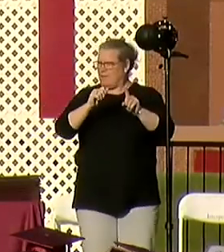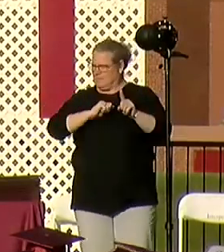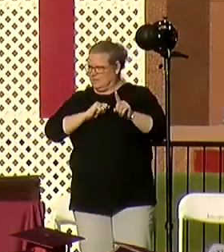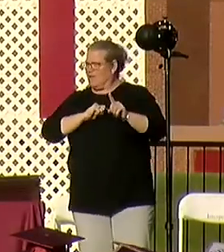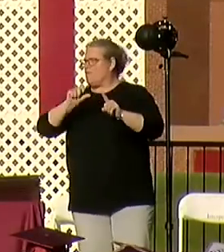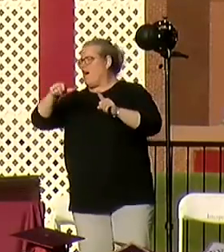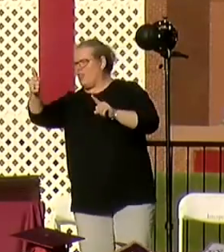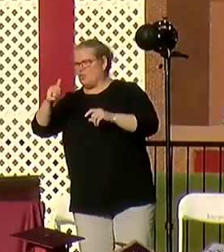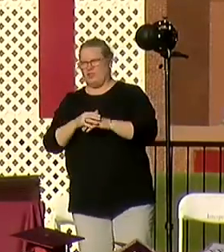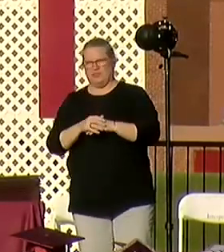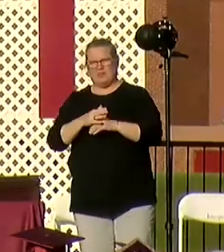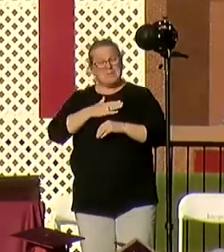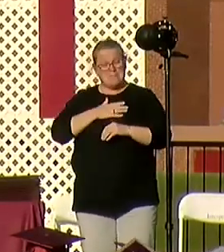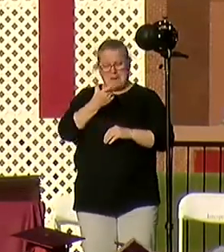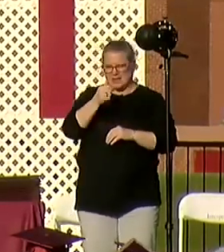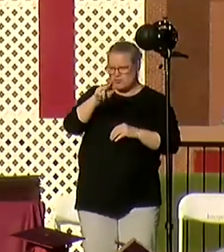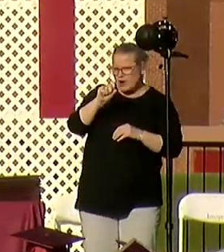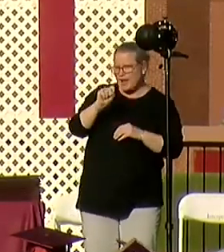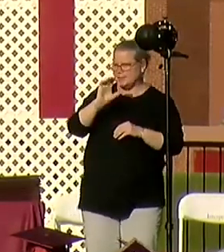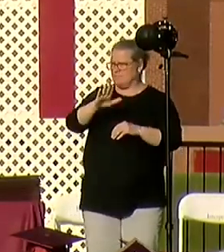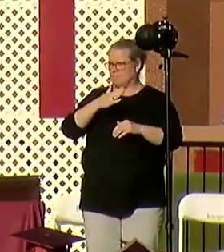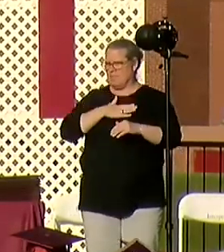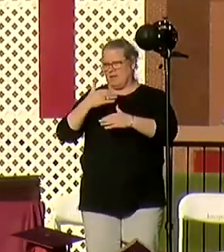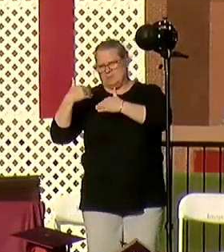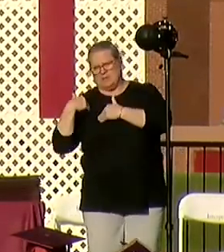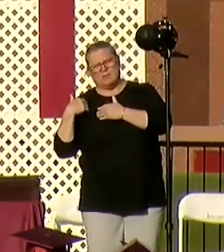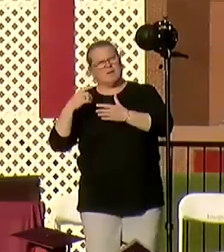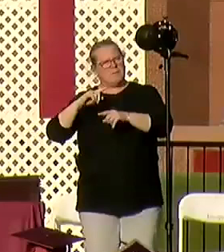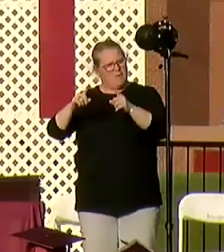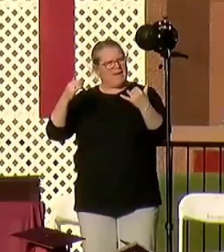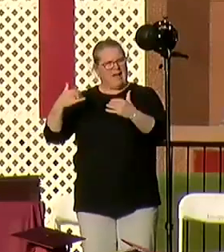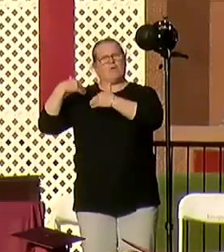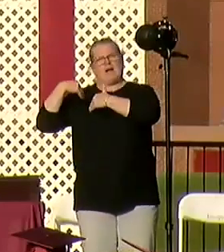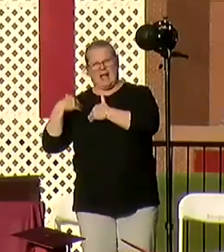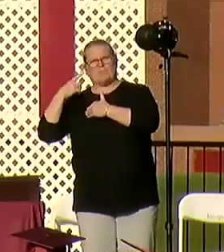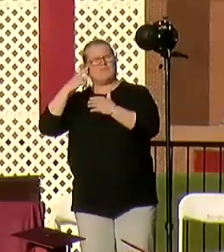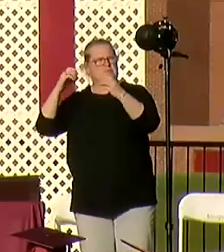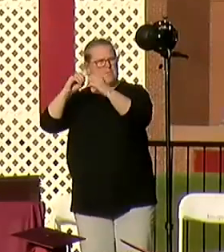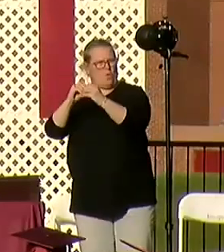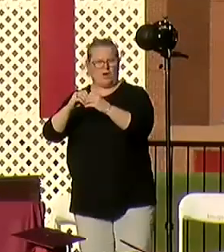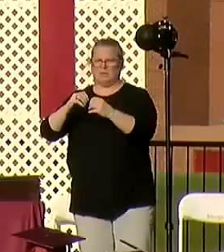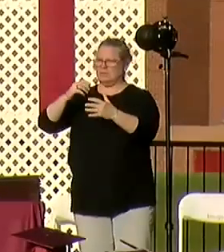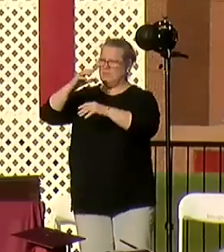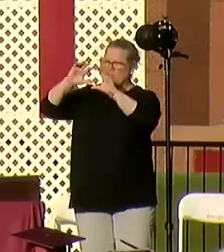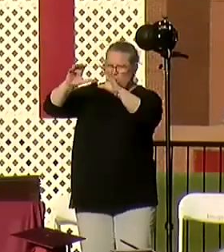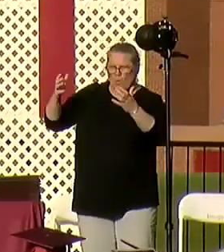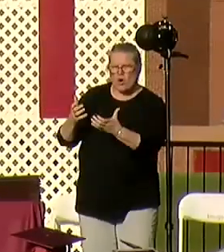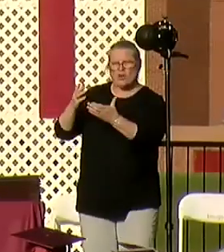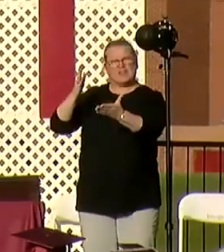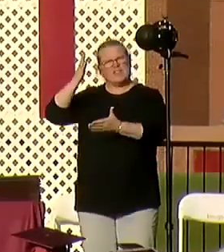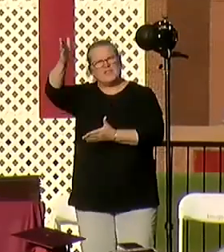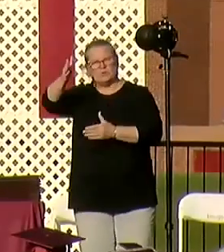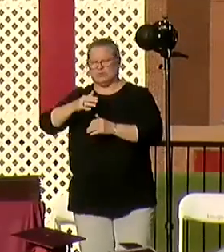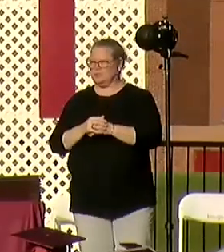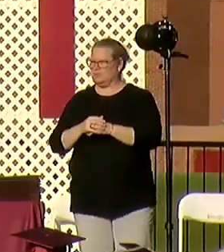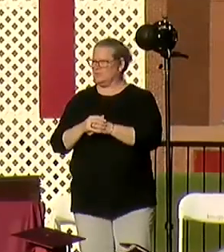grades. Today, I become accountable to the world, to the future, to all the possibilities that life has to